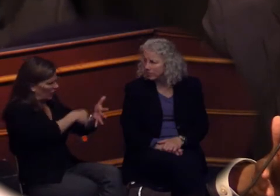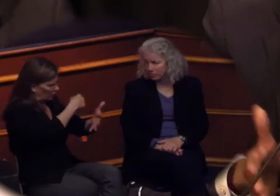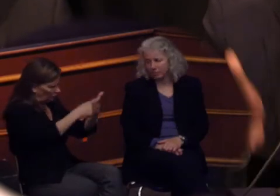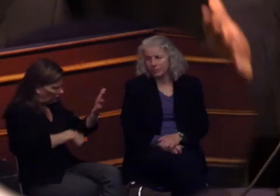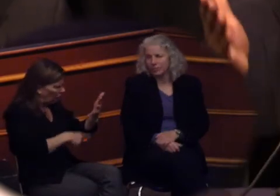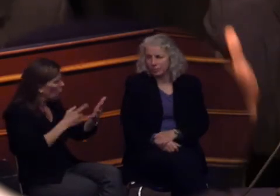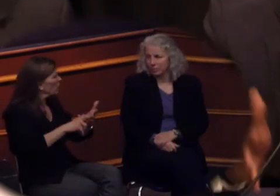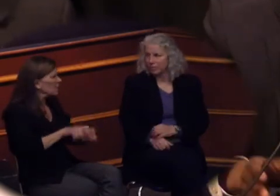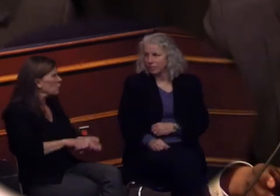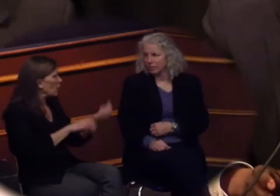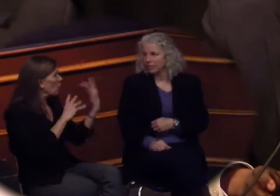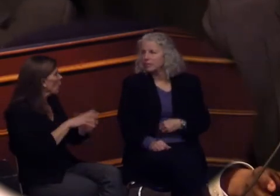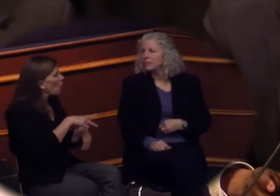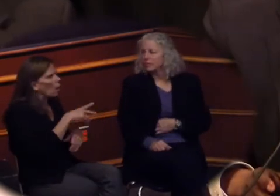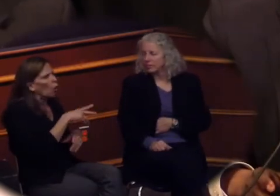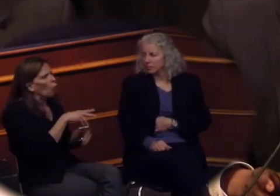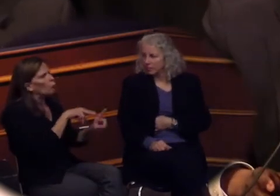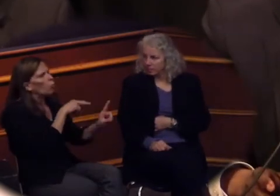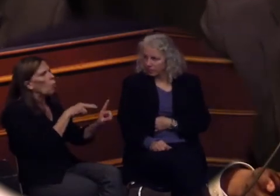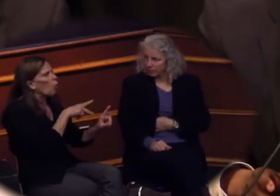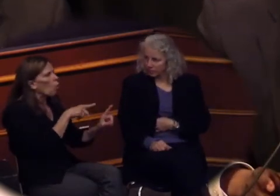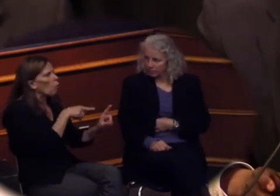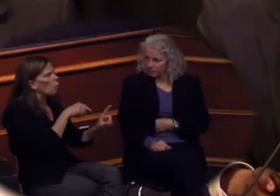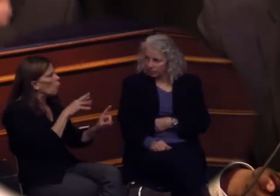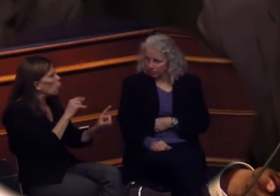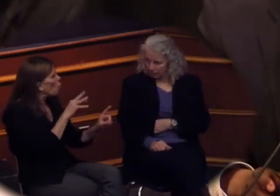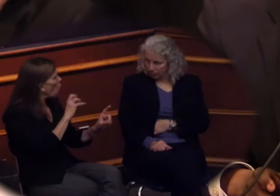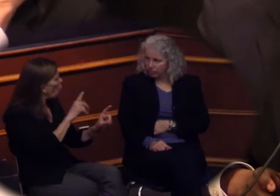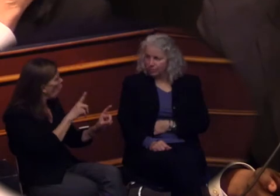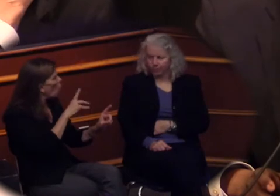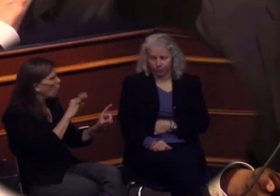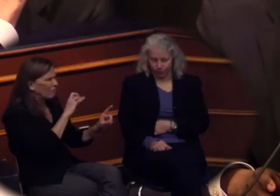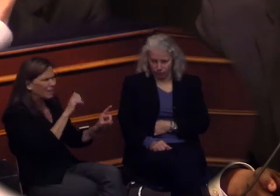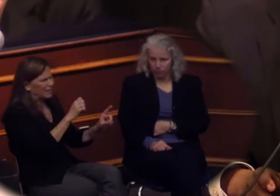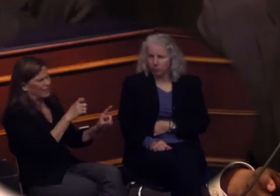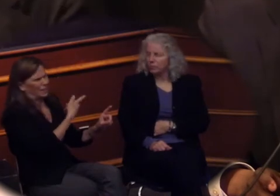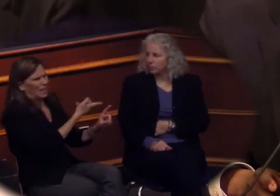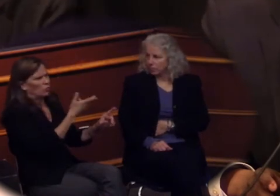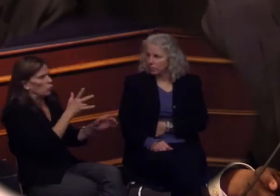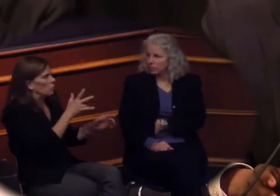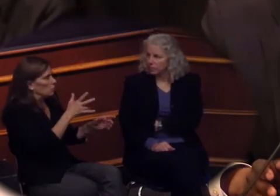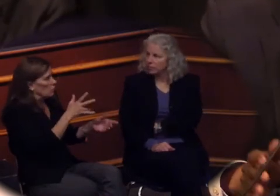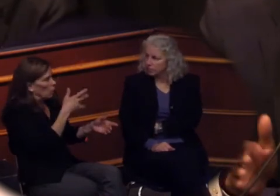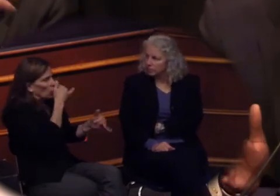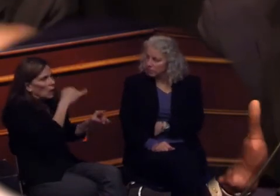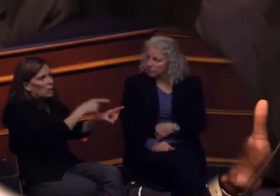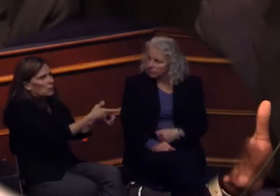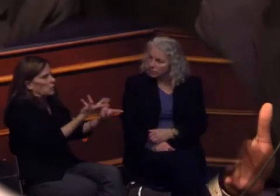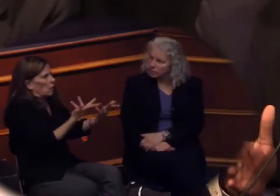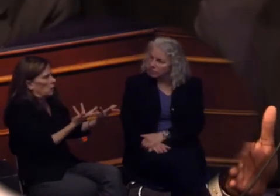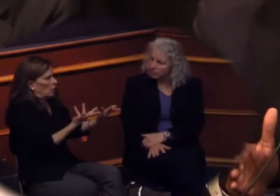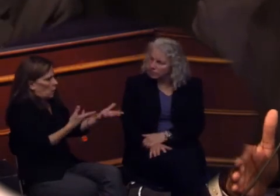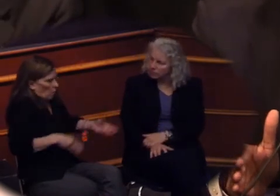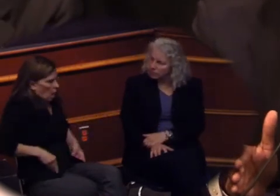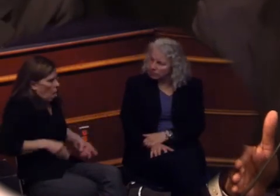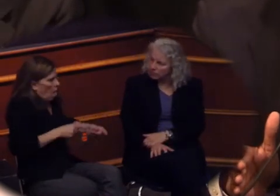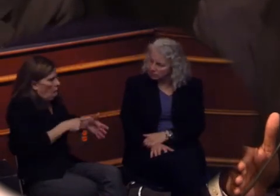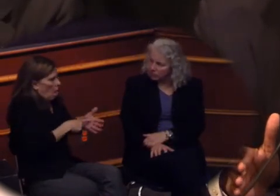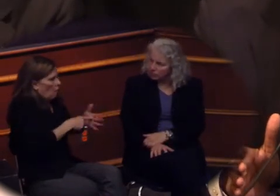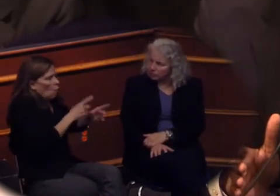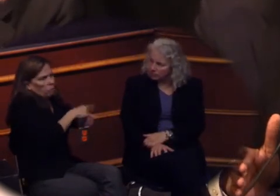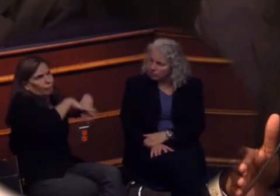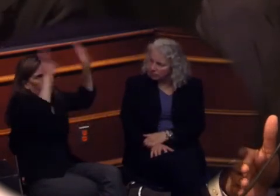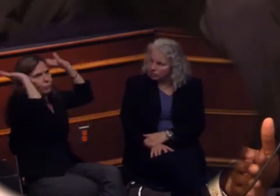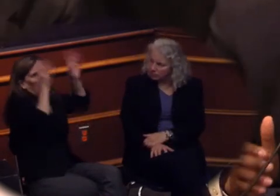parole fees and other types of fees that keep people within the criminal justice system where they should be, have an opportunity